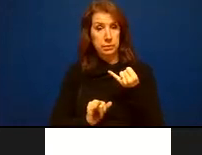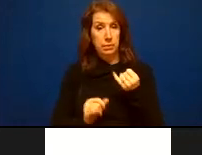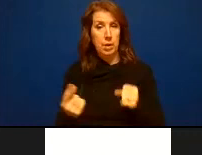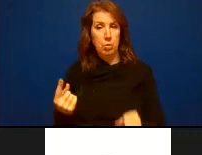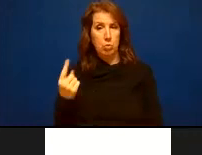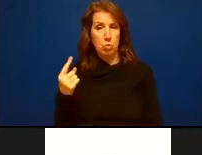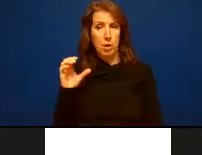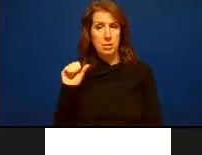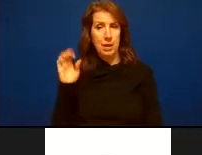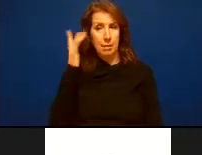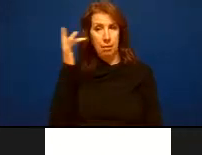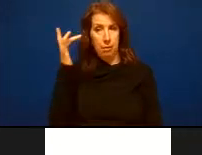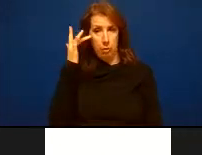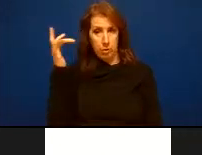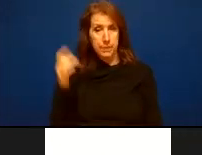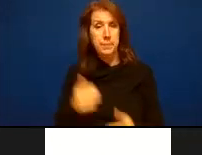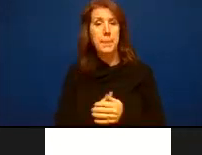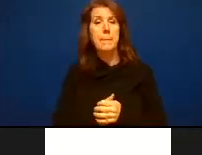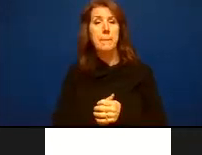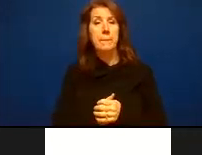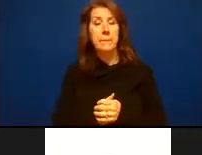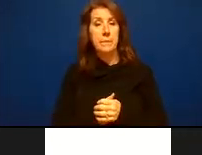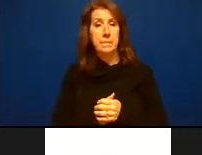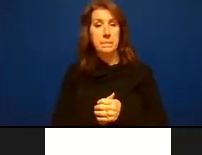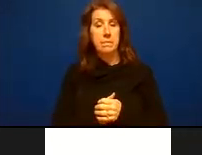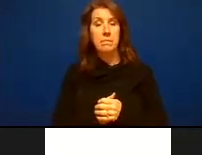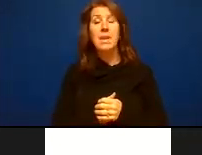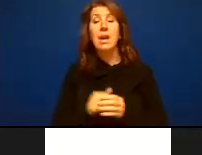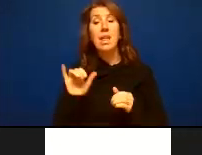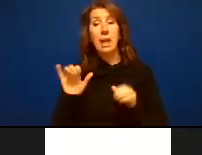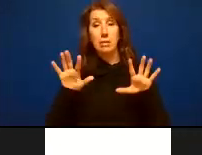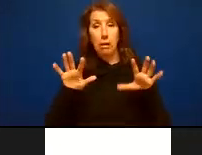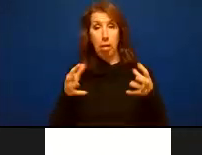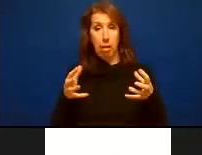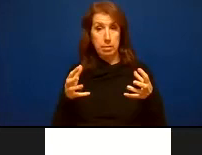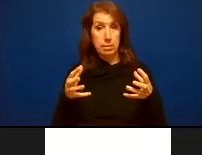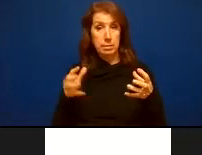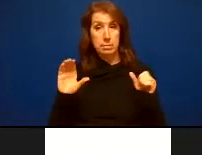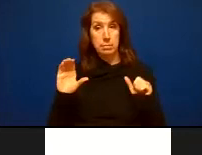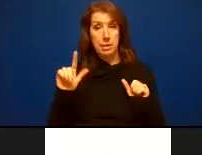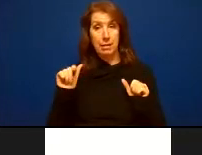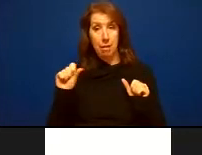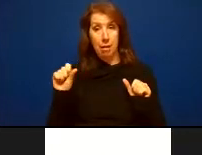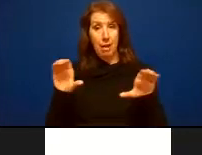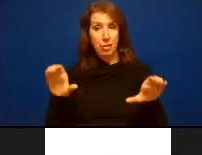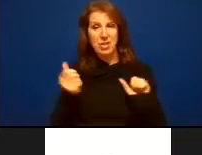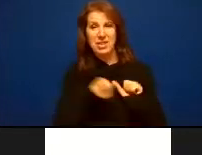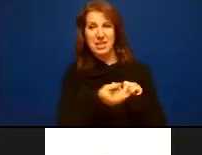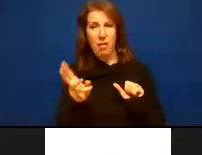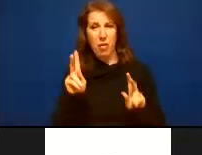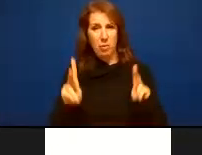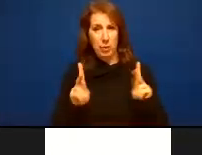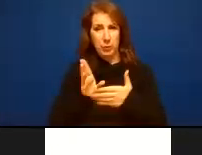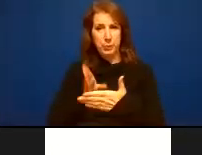in California that was brought also as a class action. And I think that case is